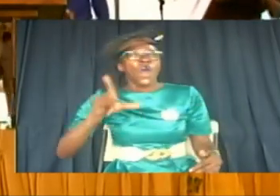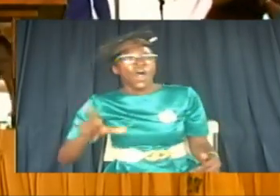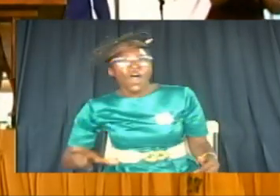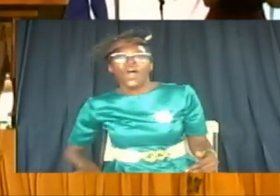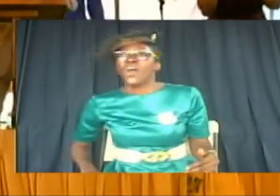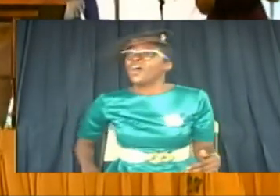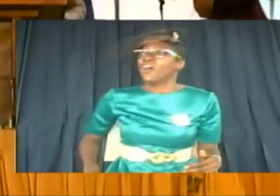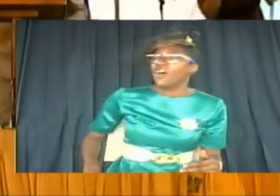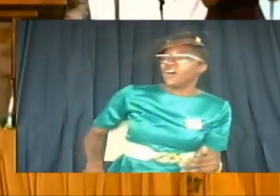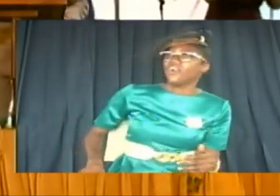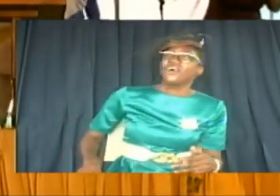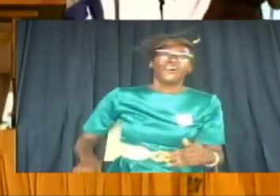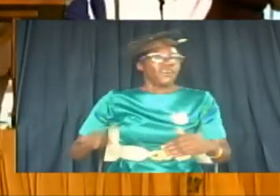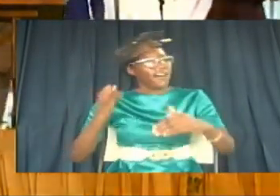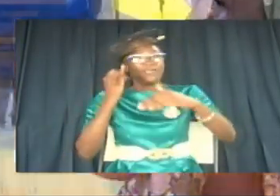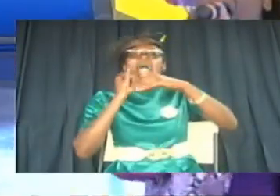Lord.